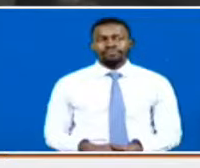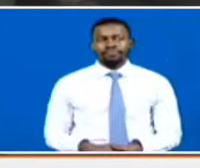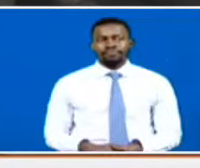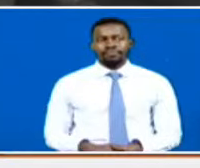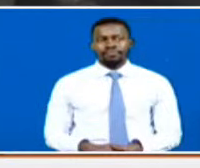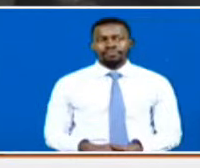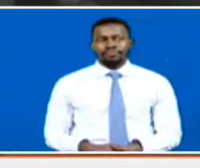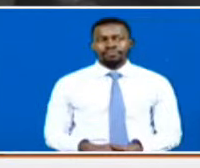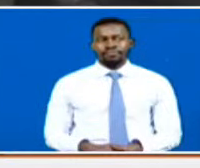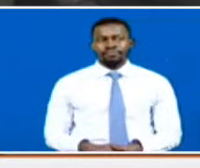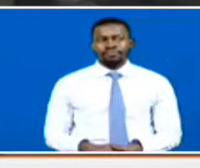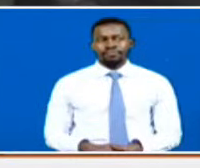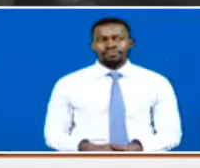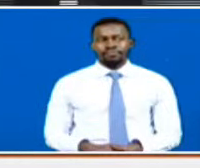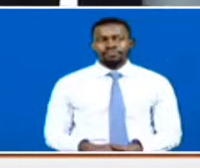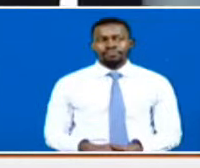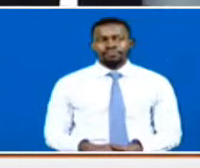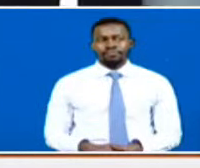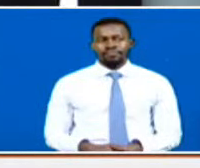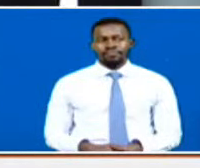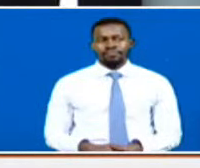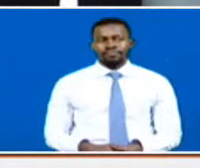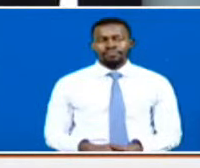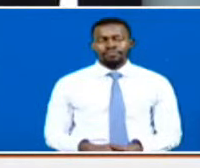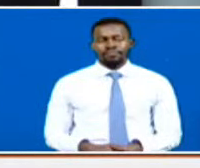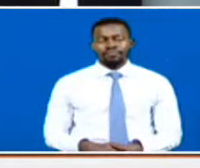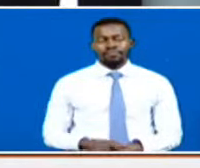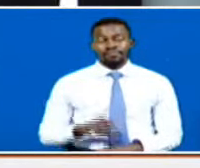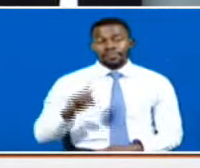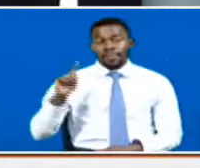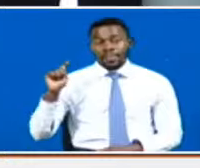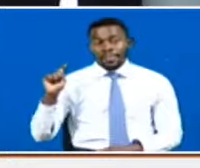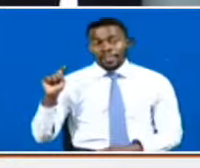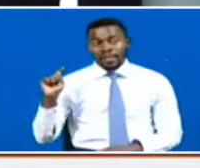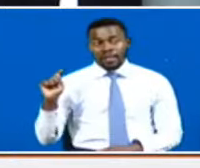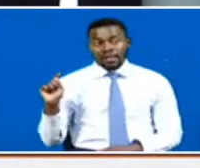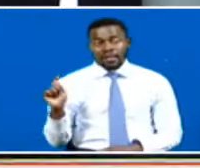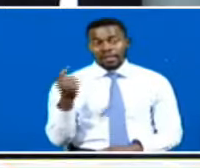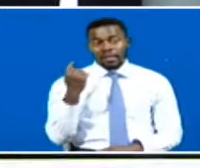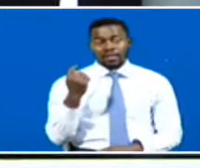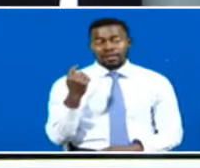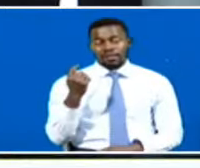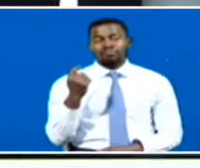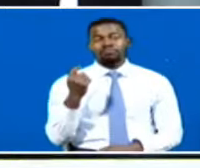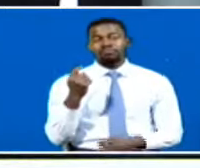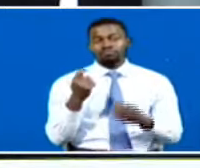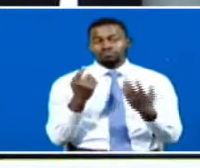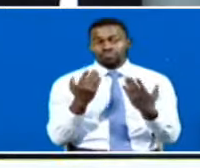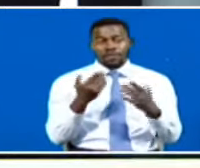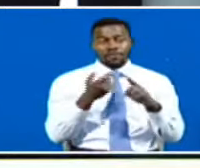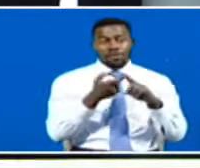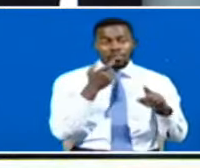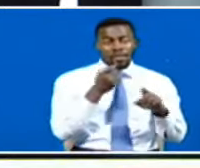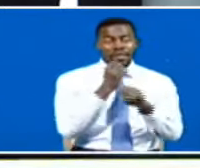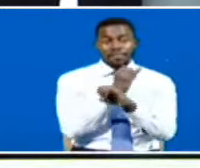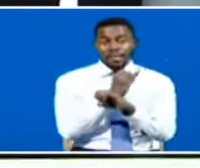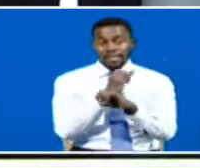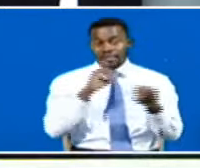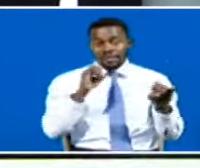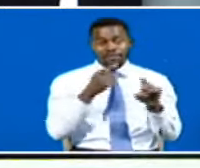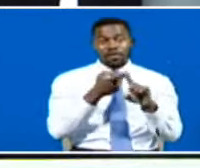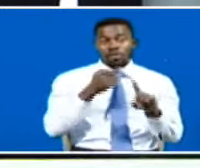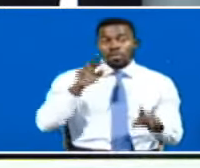Ketanios Siaya. And Kenya has had 11 heads of the military since independence, from Major General